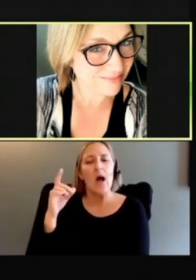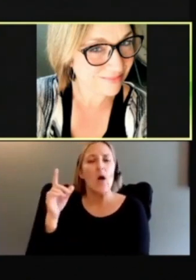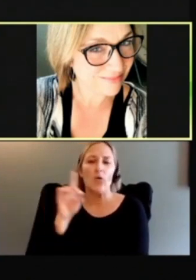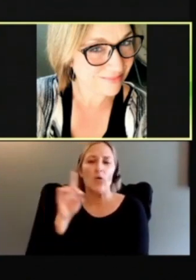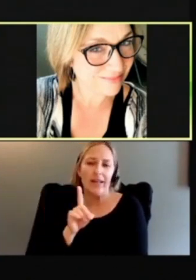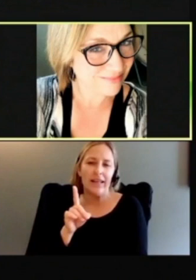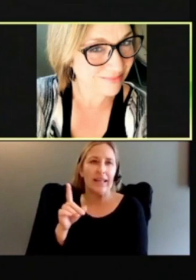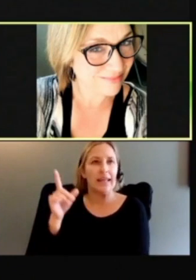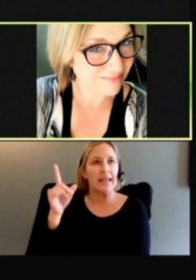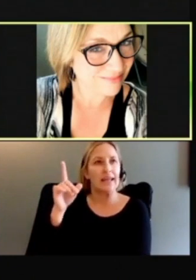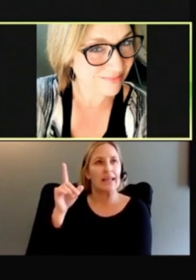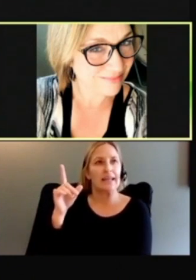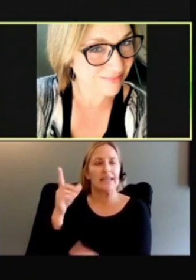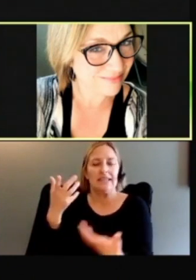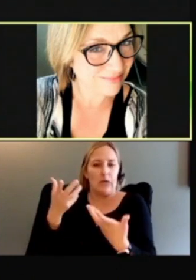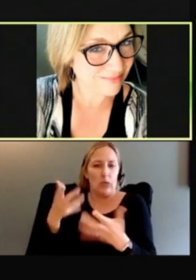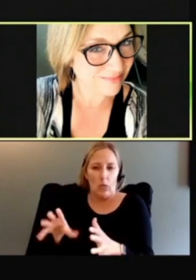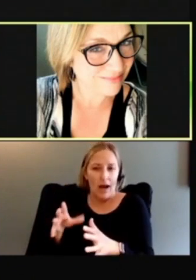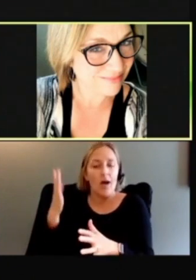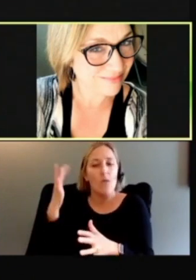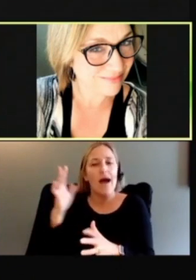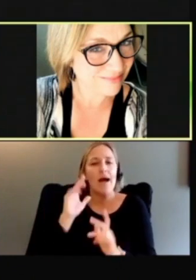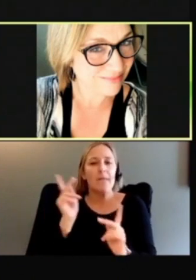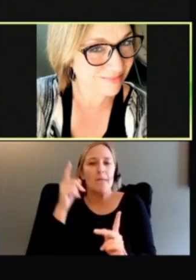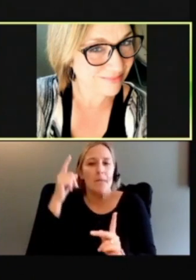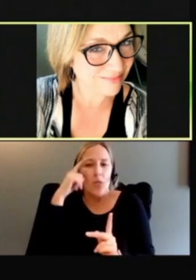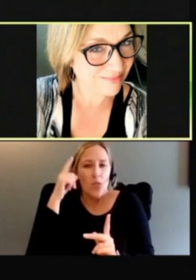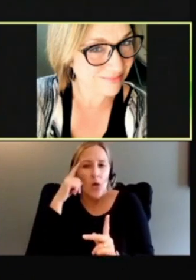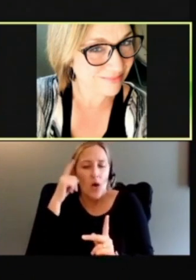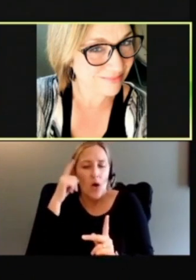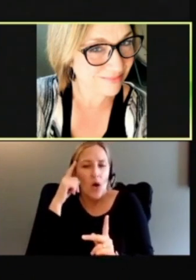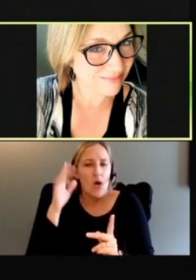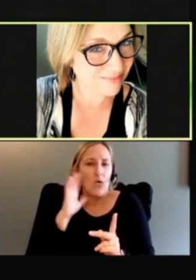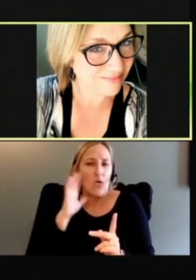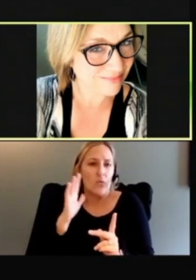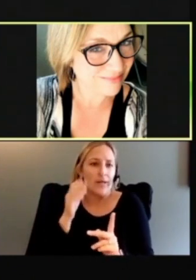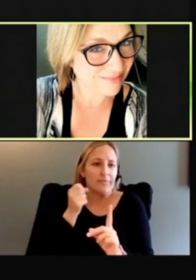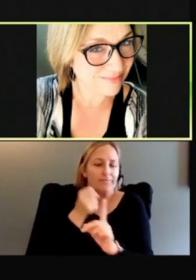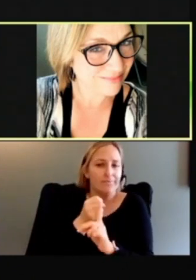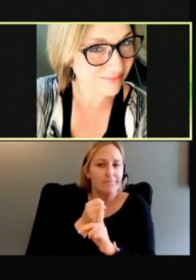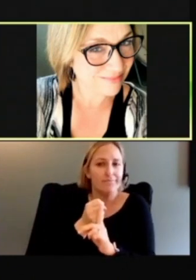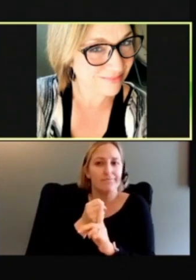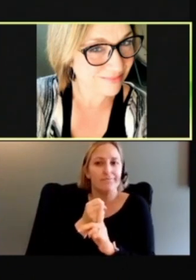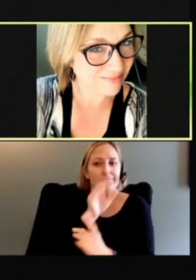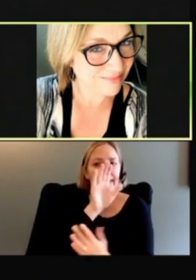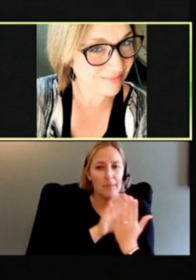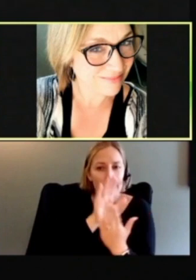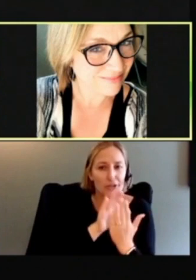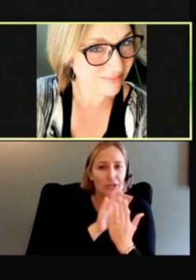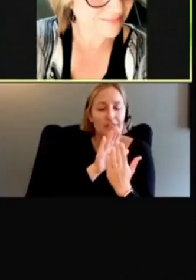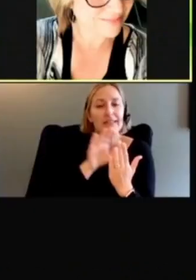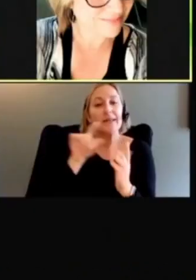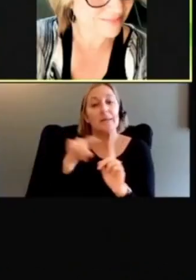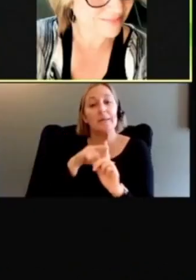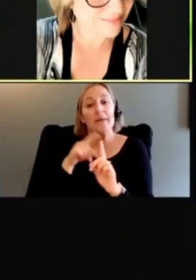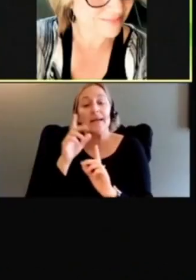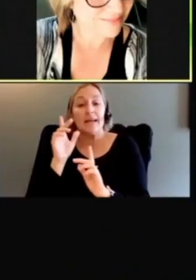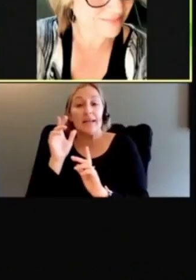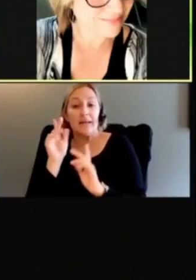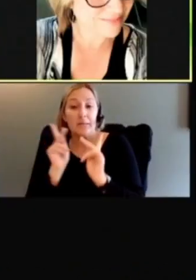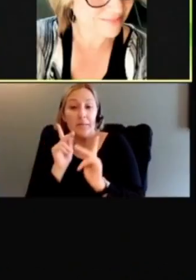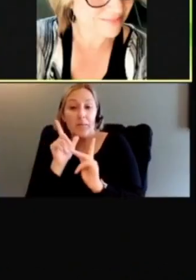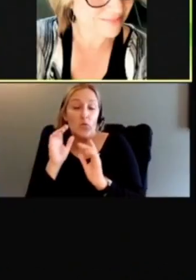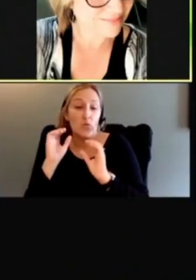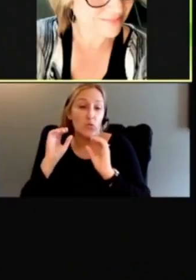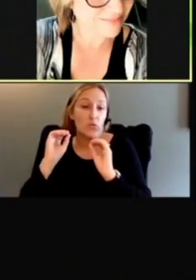it would reduce in-person class attendance and possibly even impact the jobs of health educators. Our